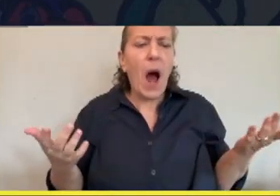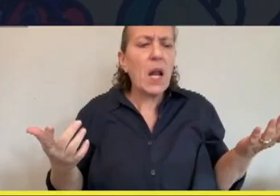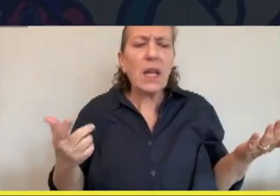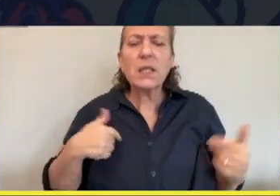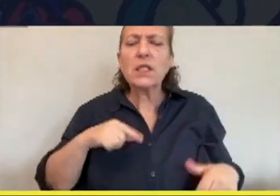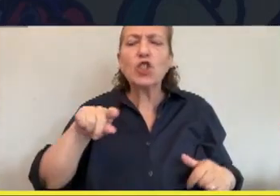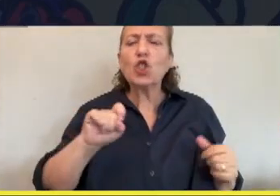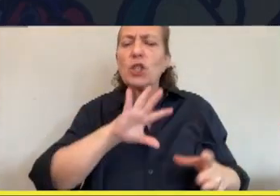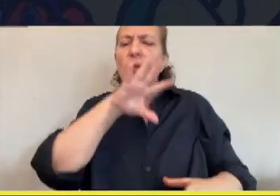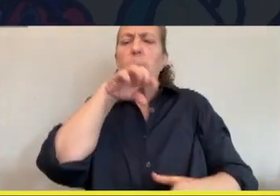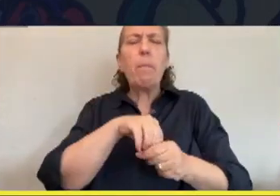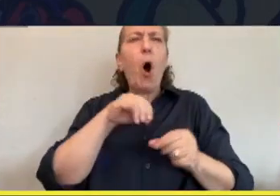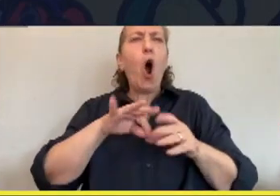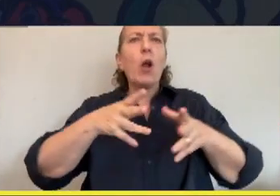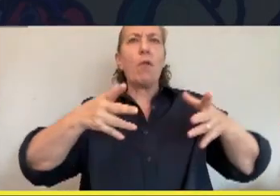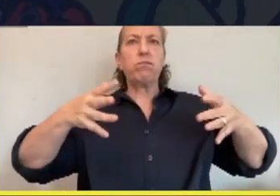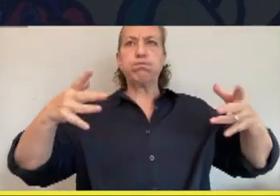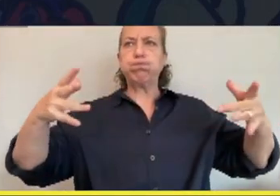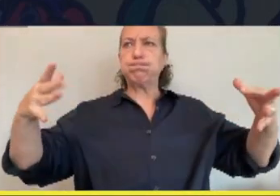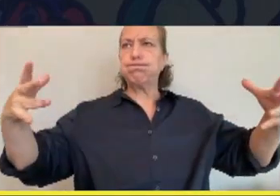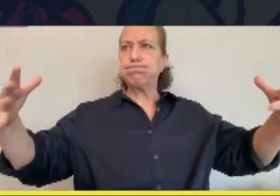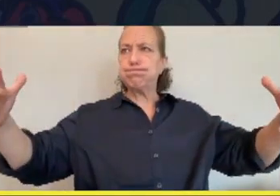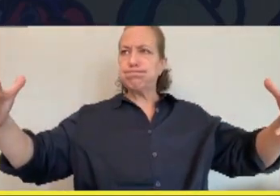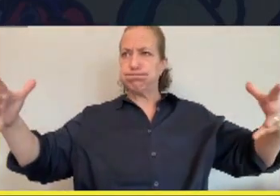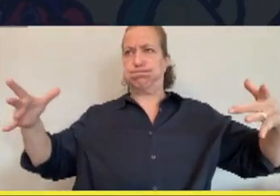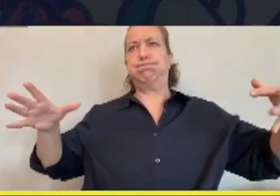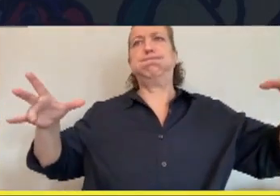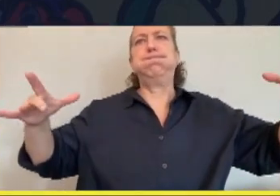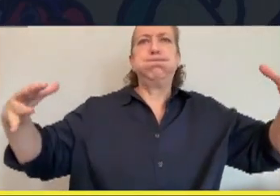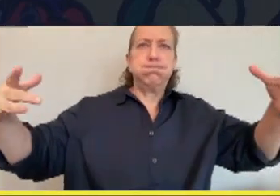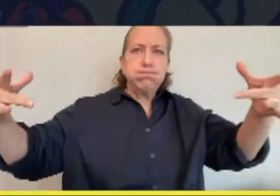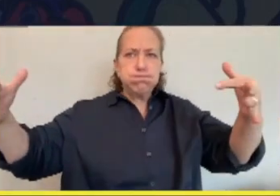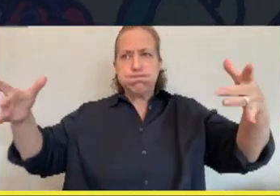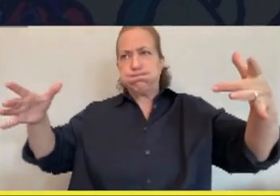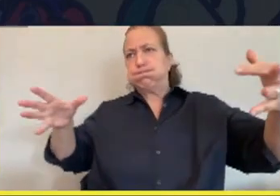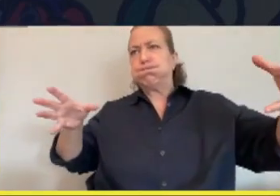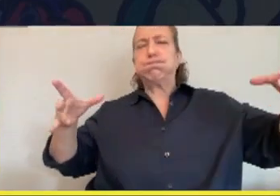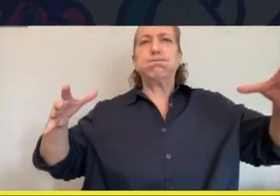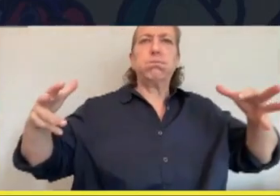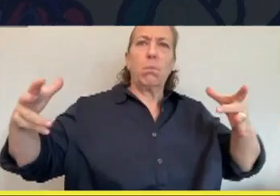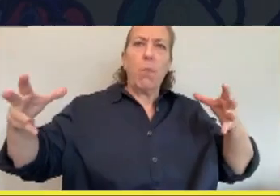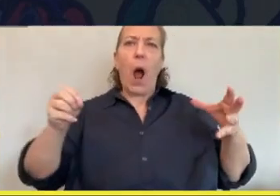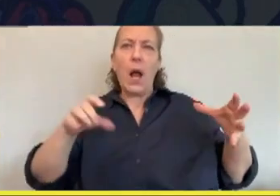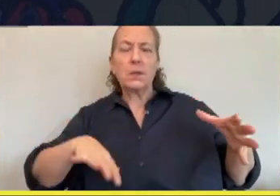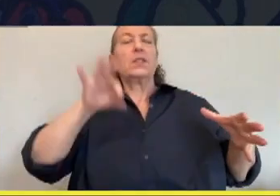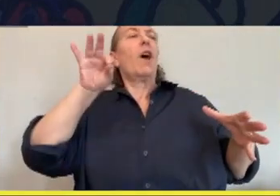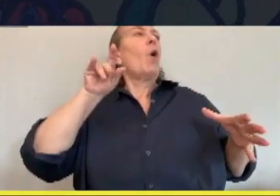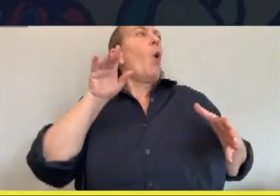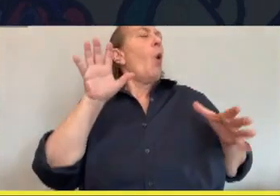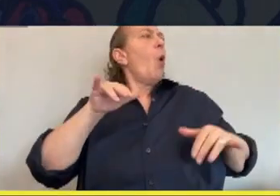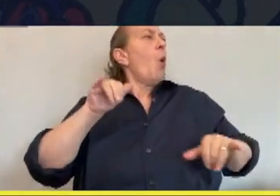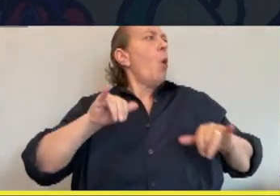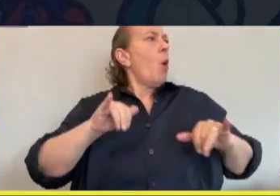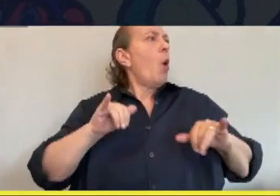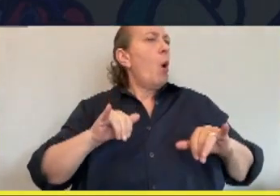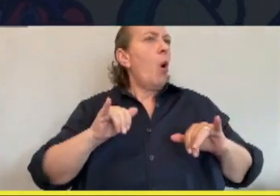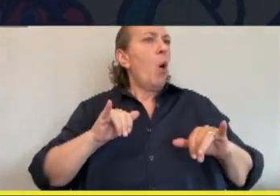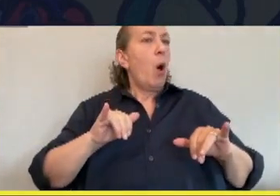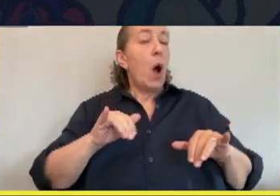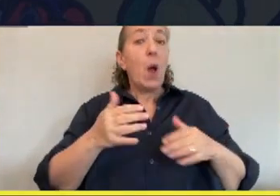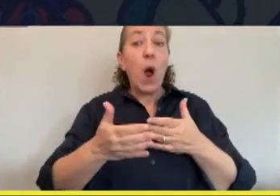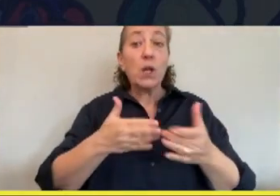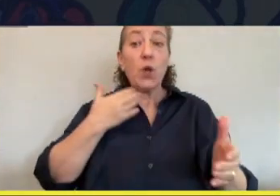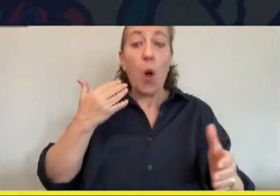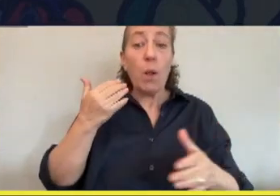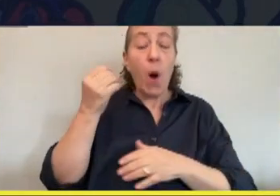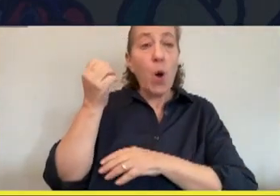part of something large, unbroken, and just discovering what it could do. It was almost midnight, and the